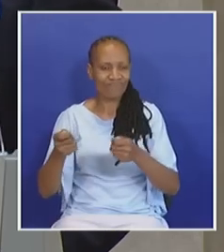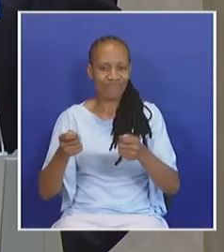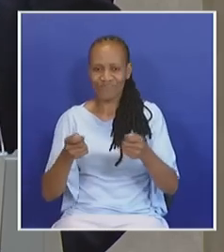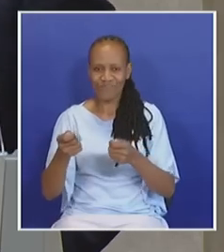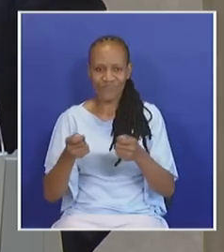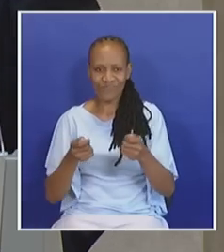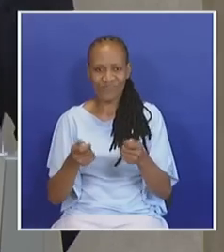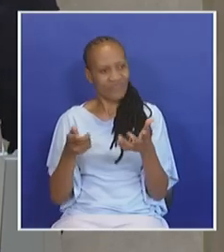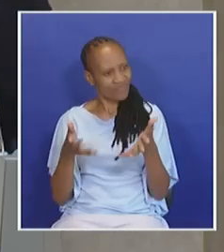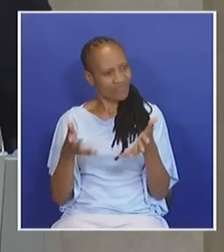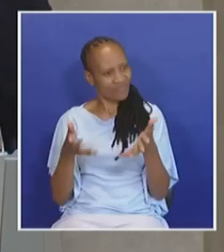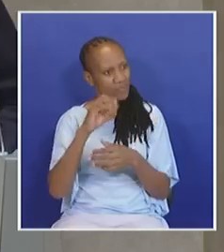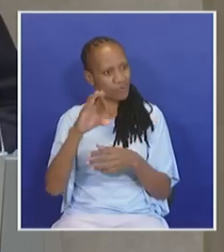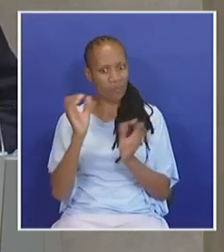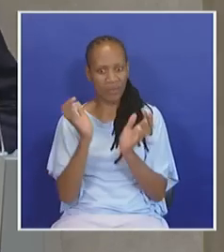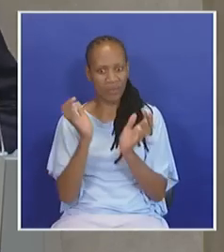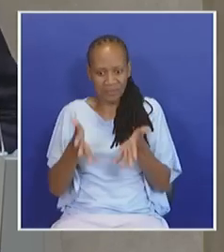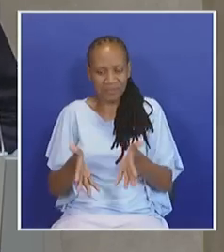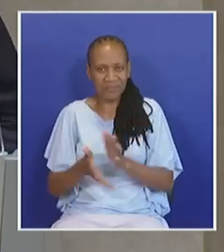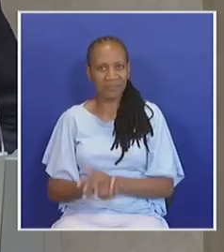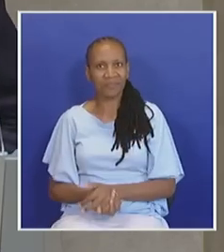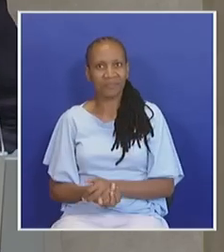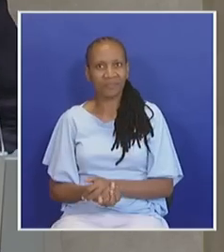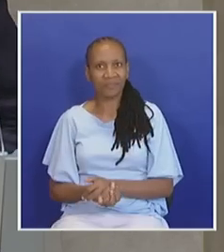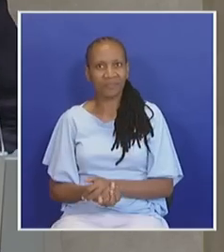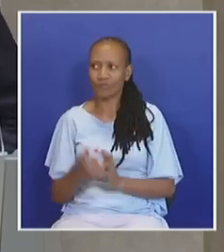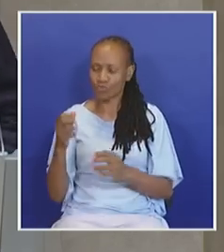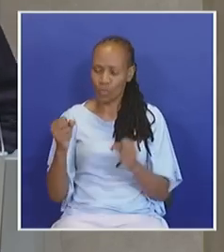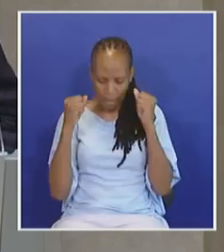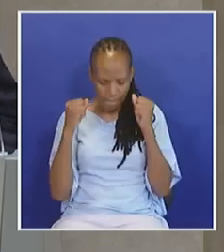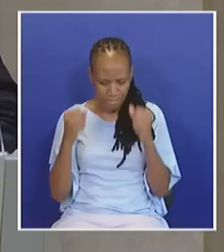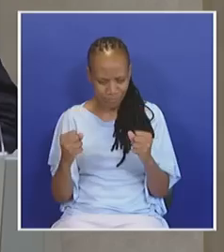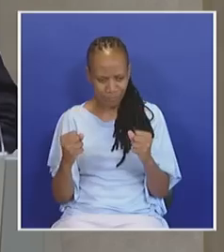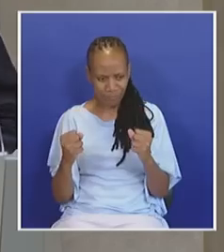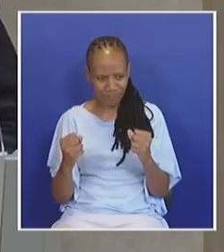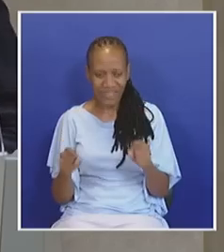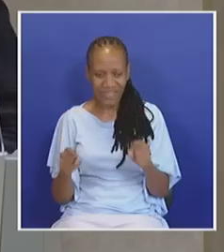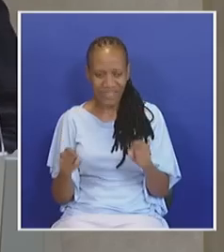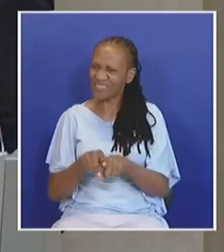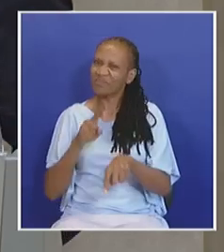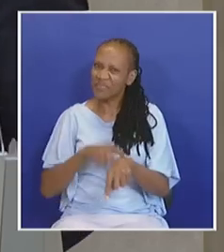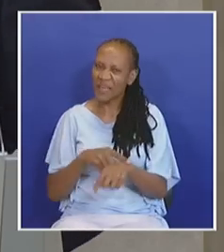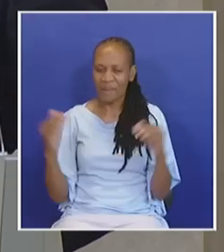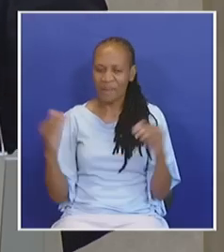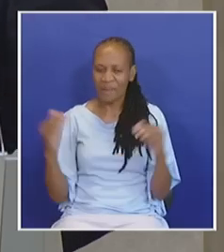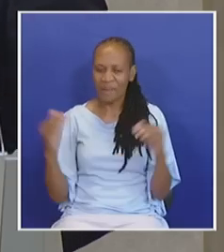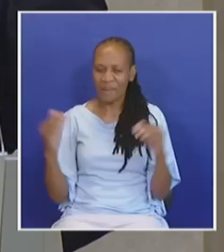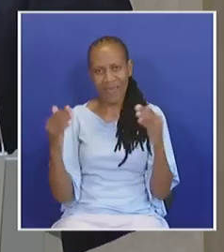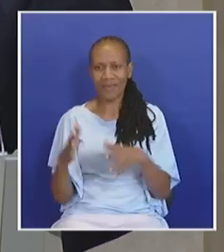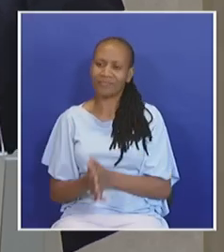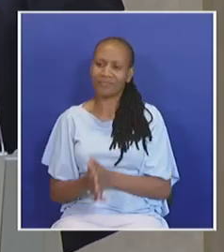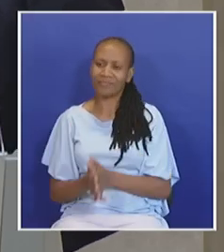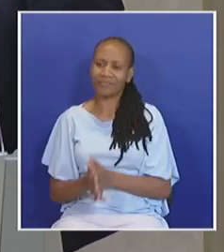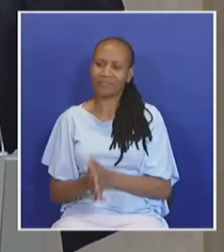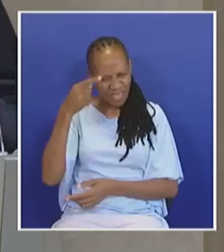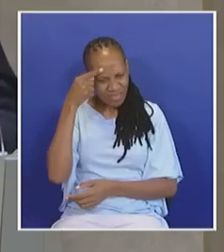conduct business in this House. You are firm and yet fair, and I think it is